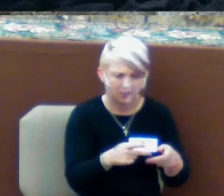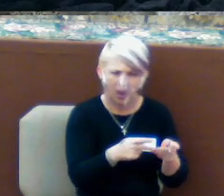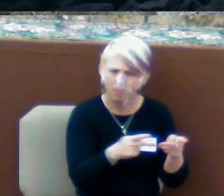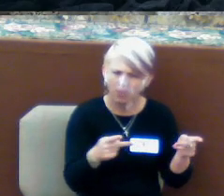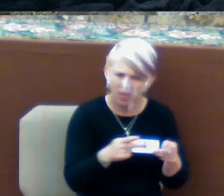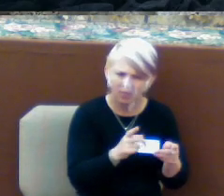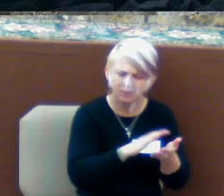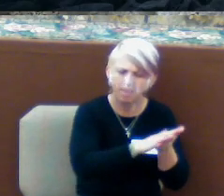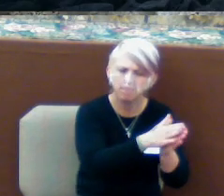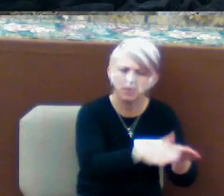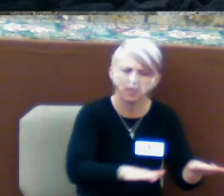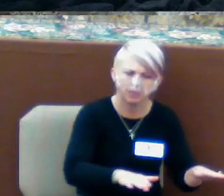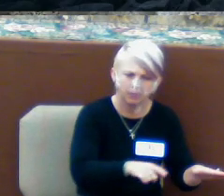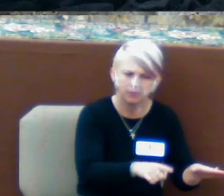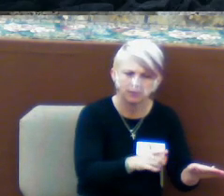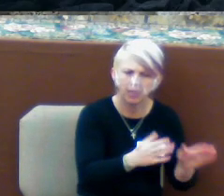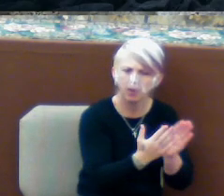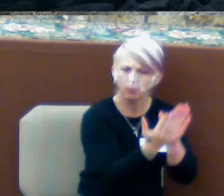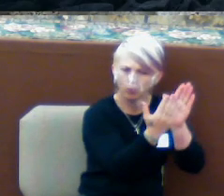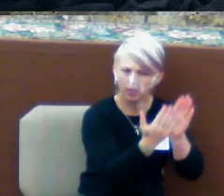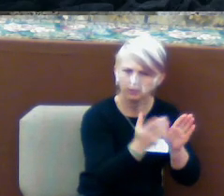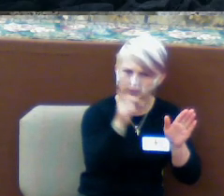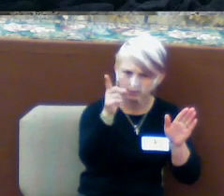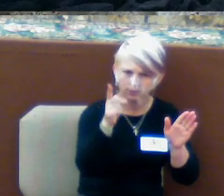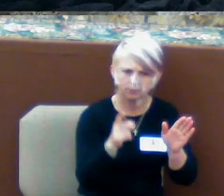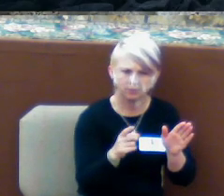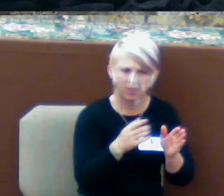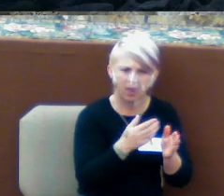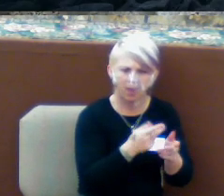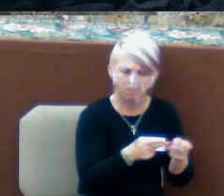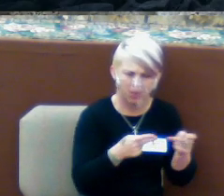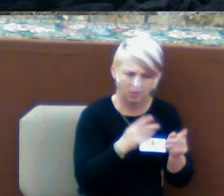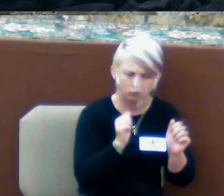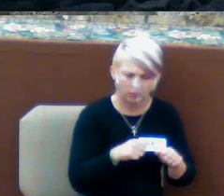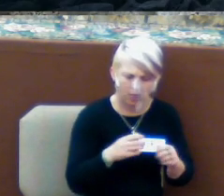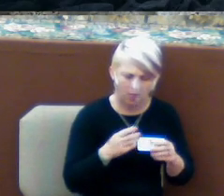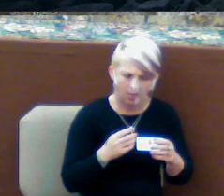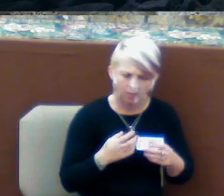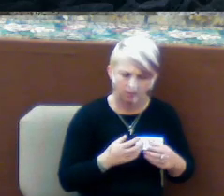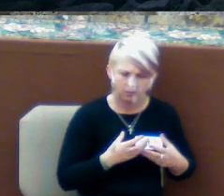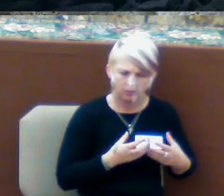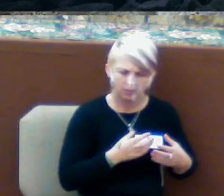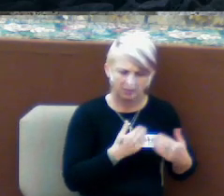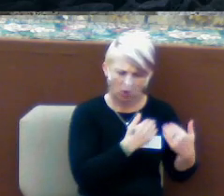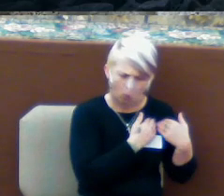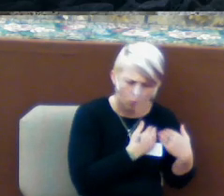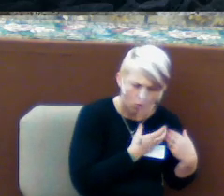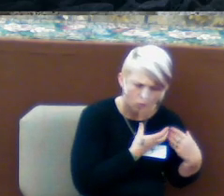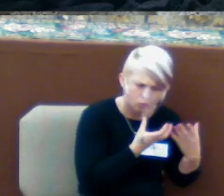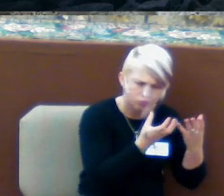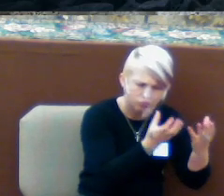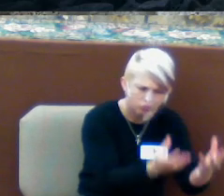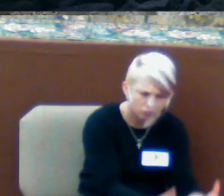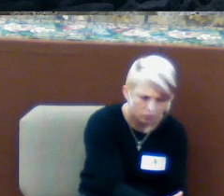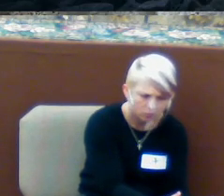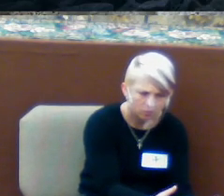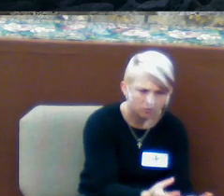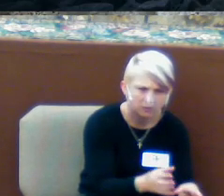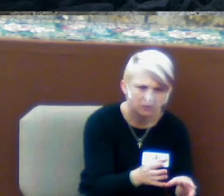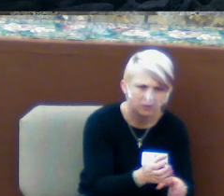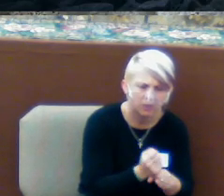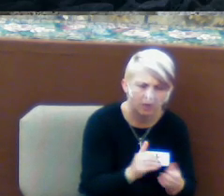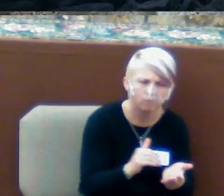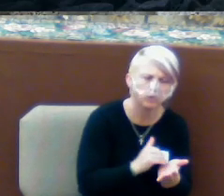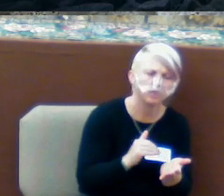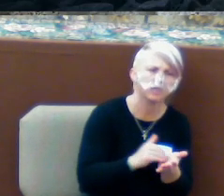his peace and his presence, a place to lay our burdens down, a place to receive forgiveness and to